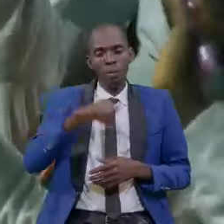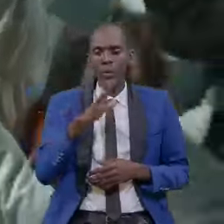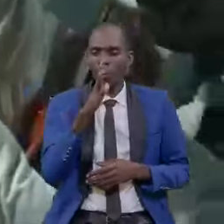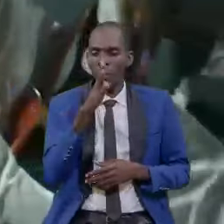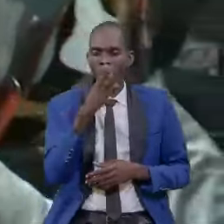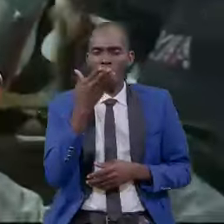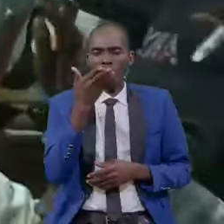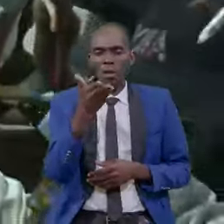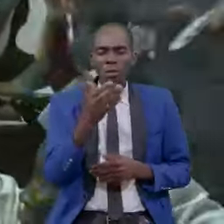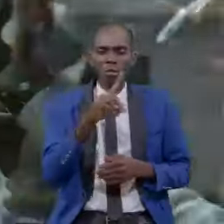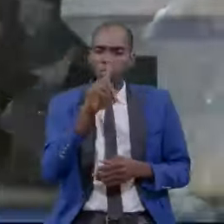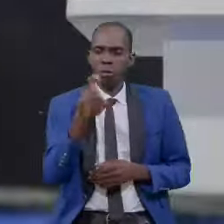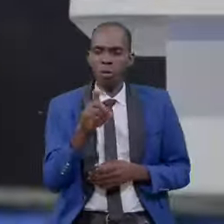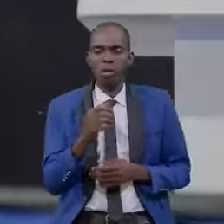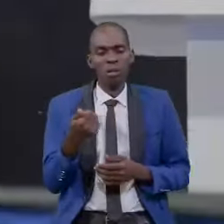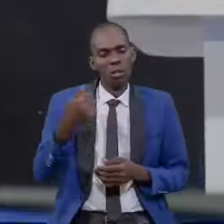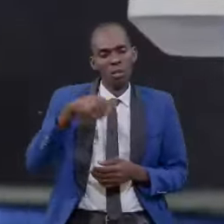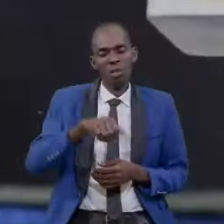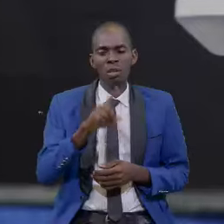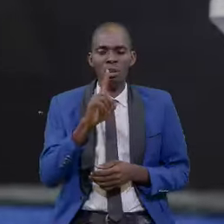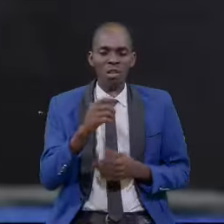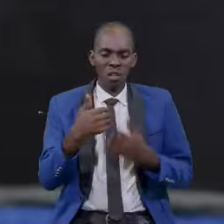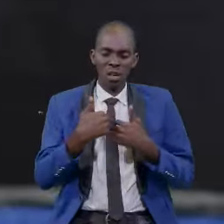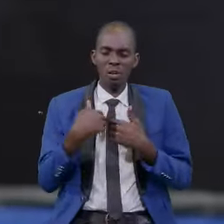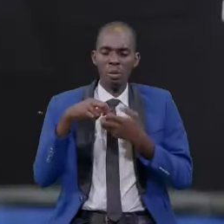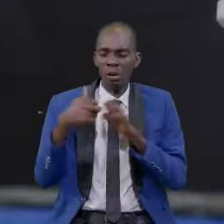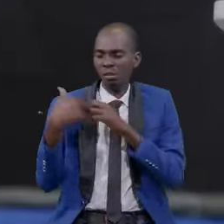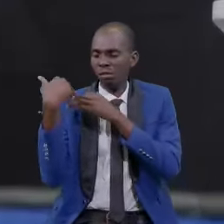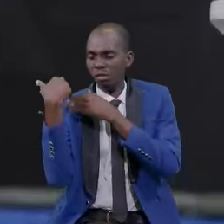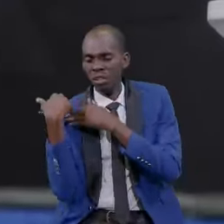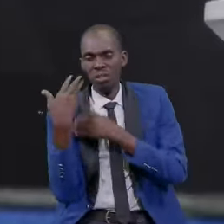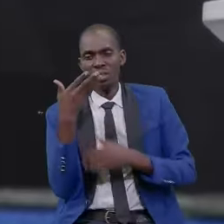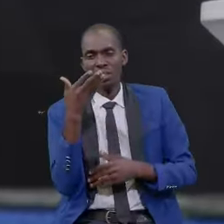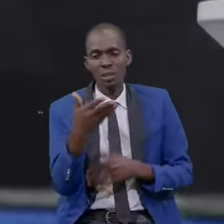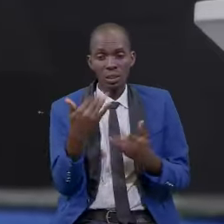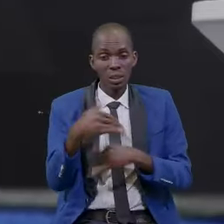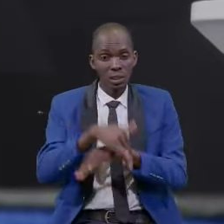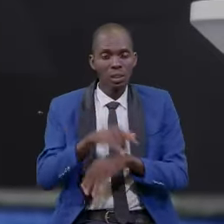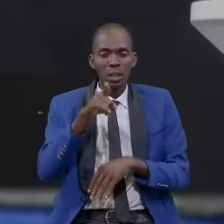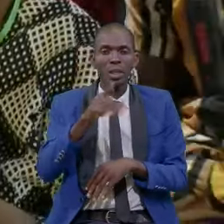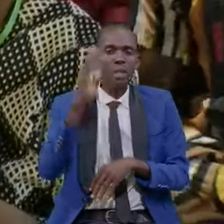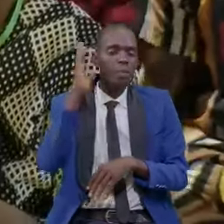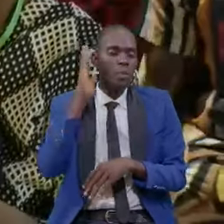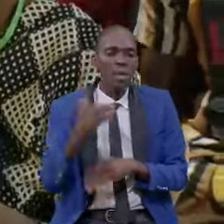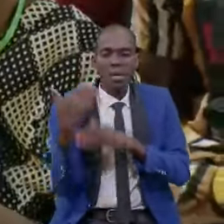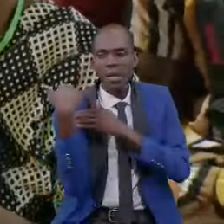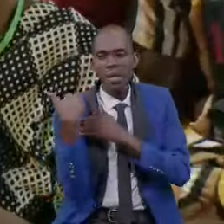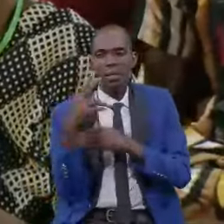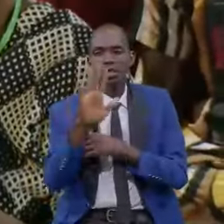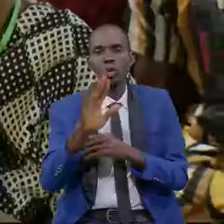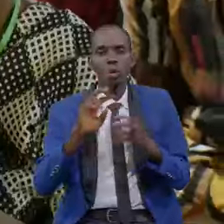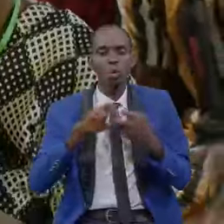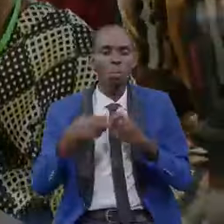tonight? Anyone carried problem here tonight? You will not carry the problem back home.